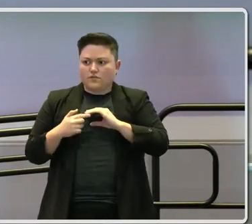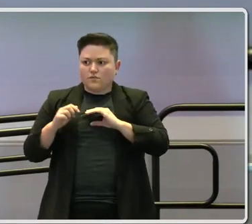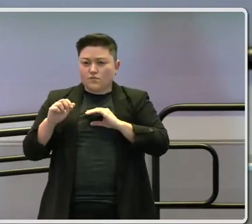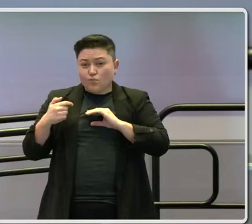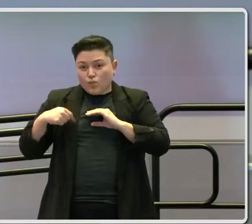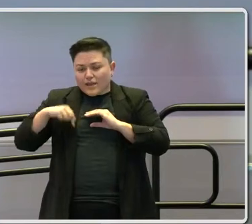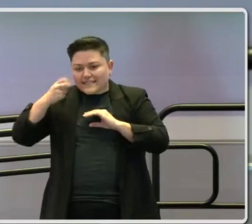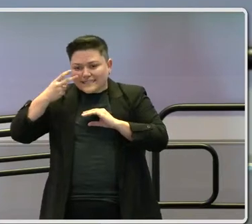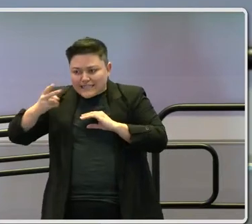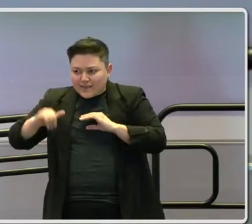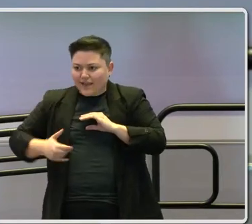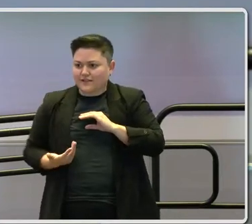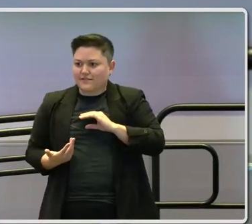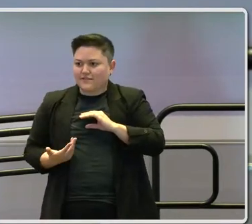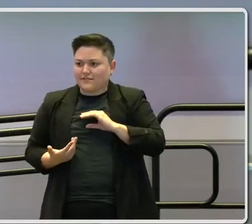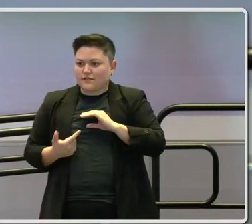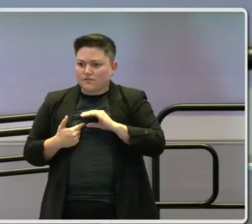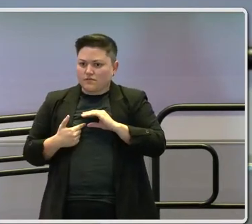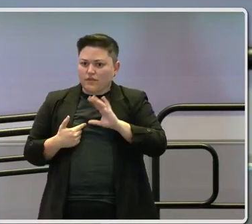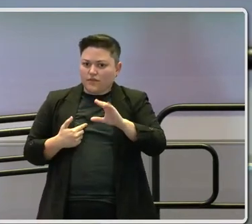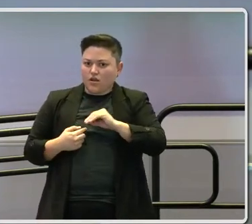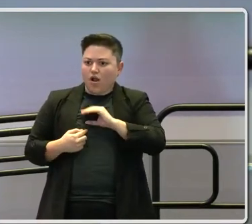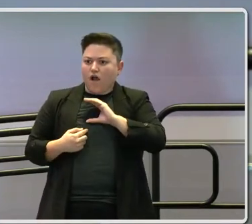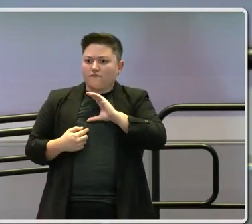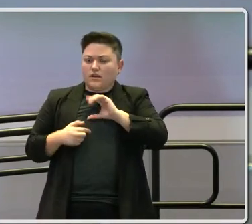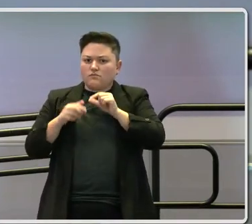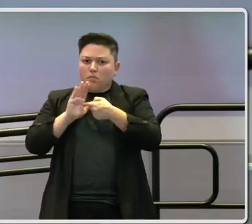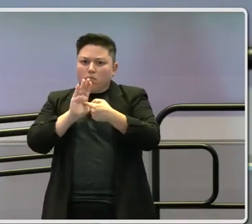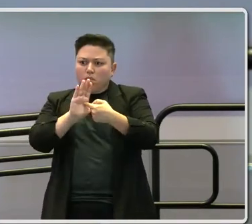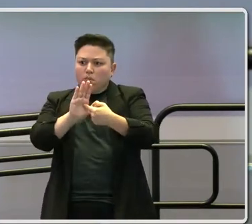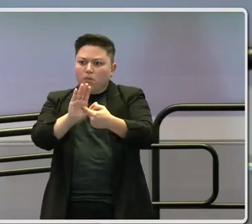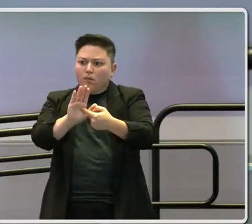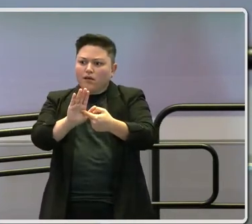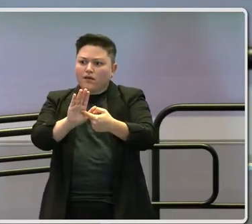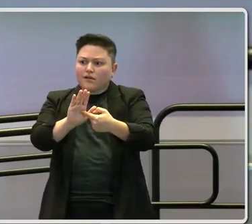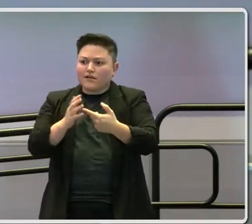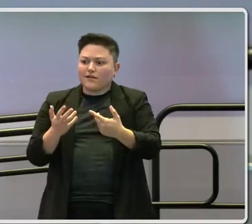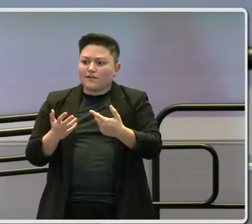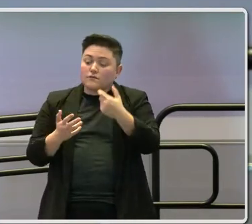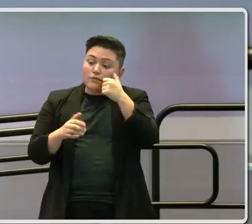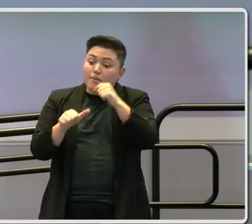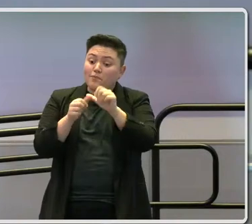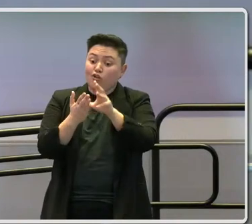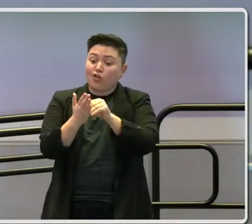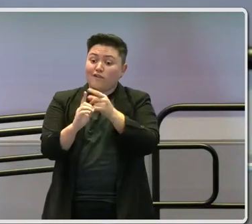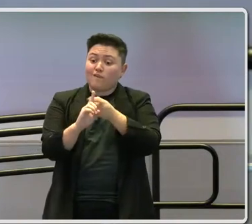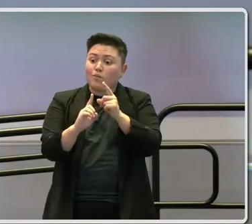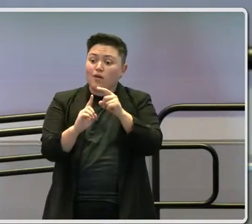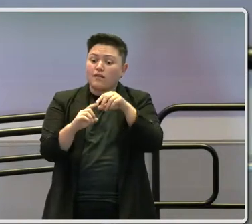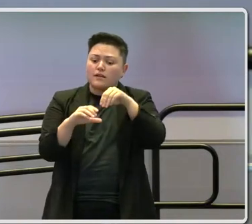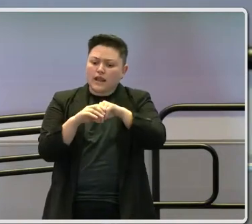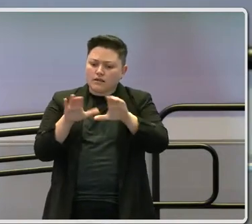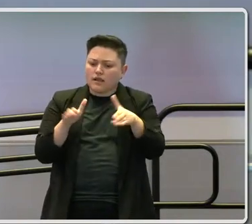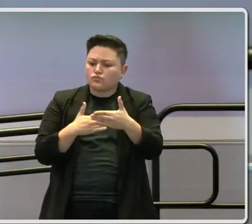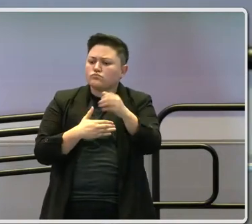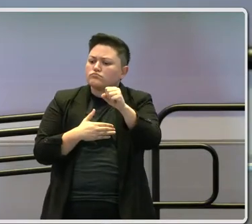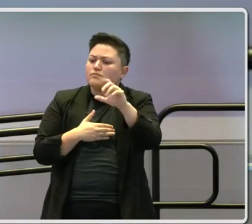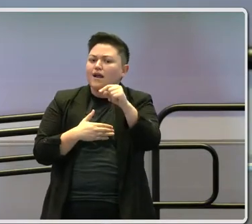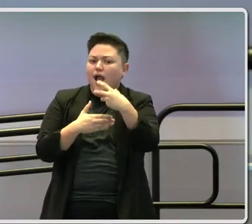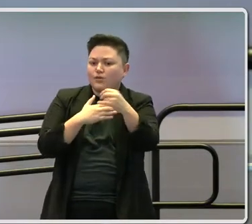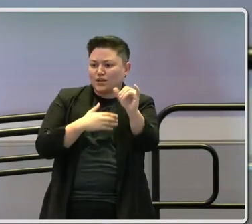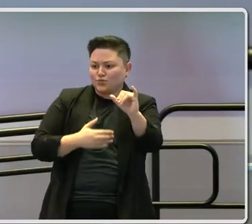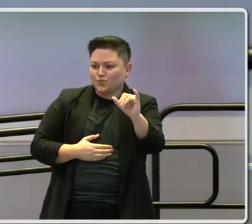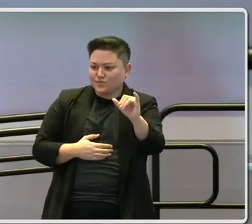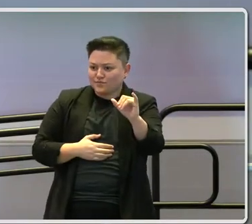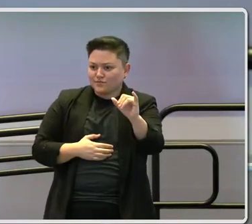in the way they roam campus more confidently, in the learning that occurs in and outside the classroom, all of which reinforces